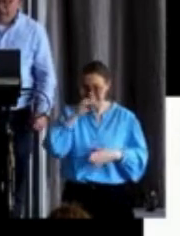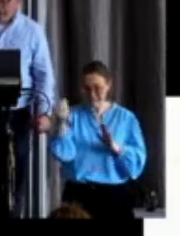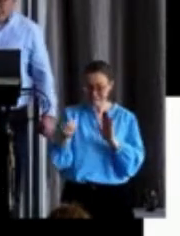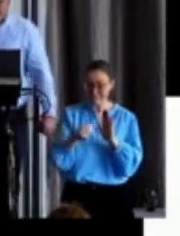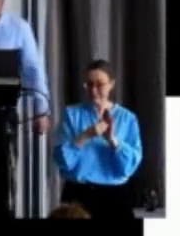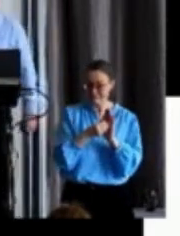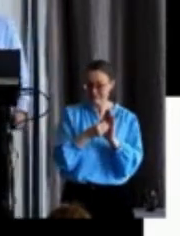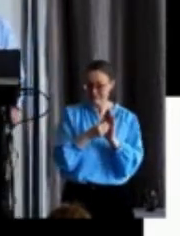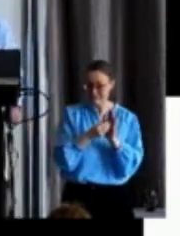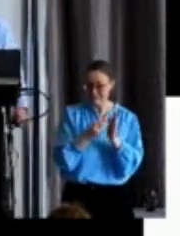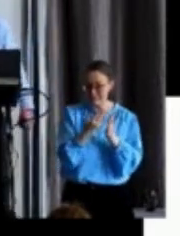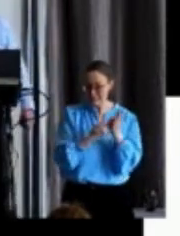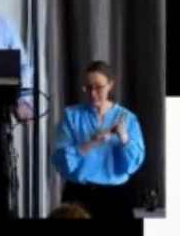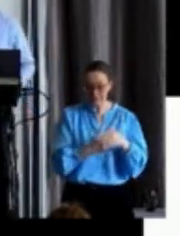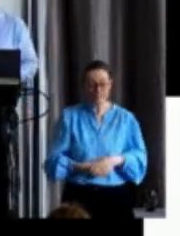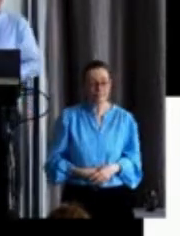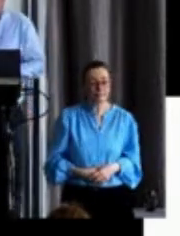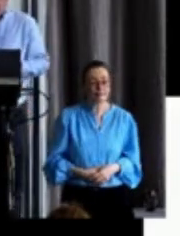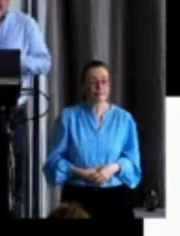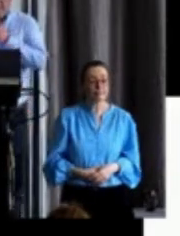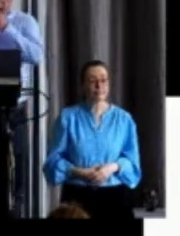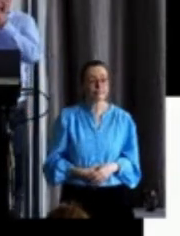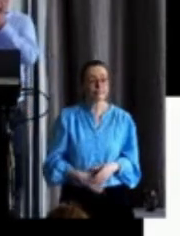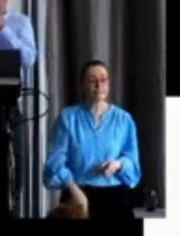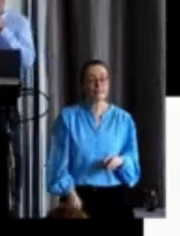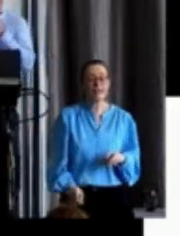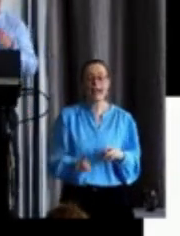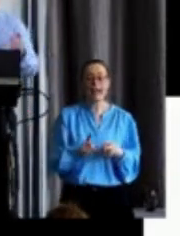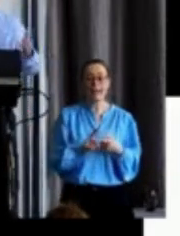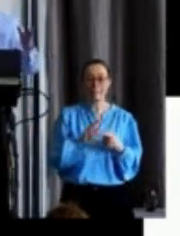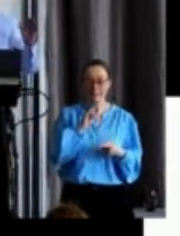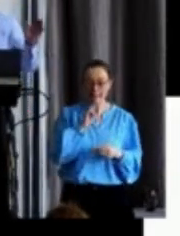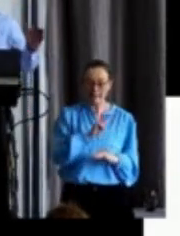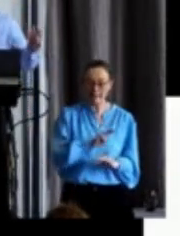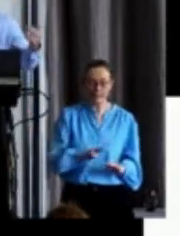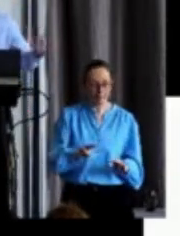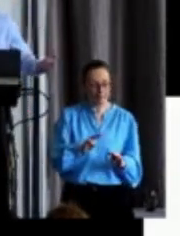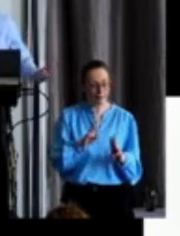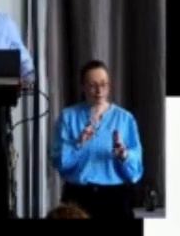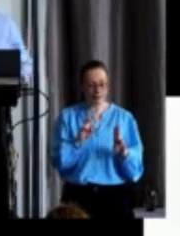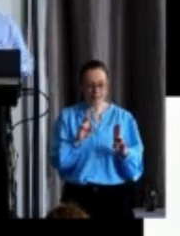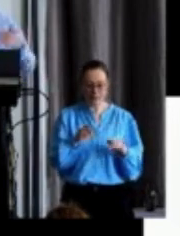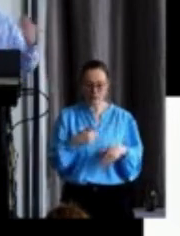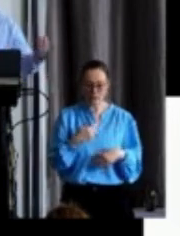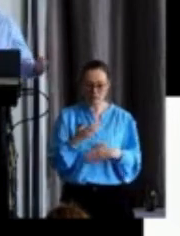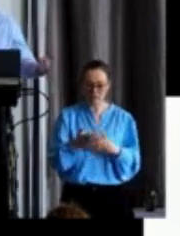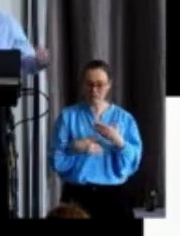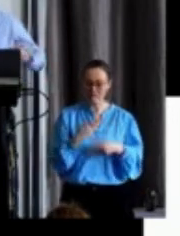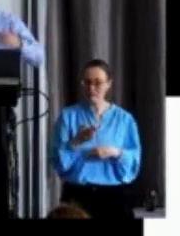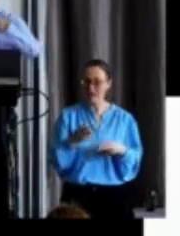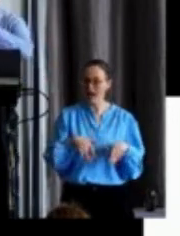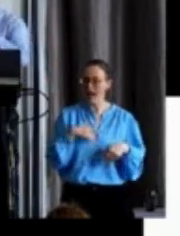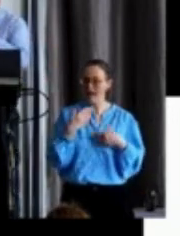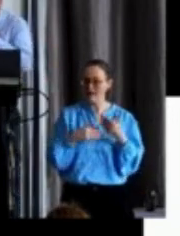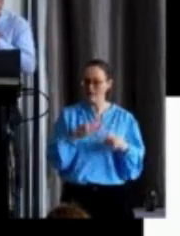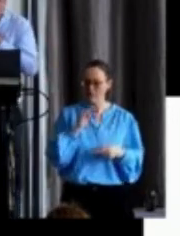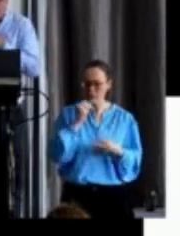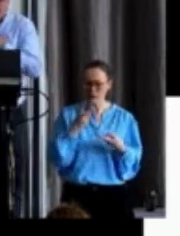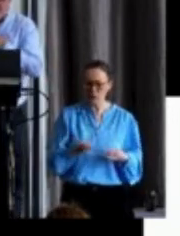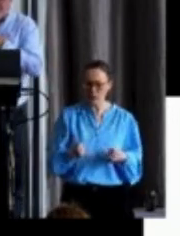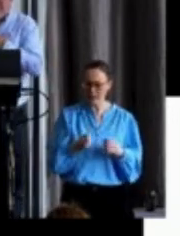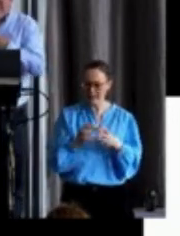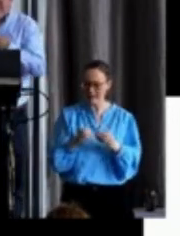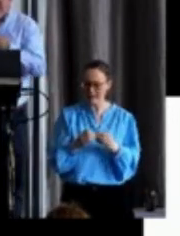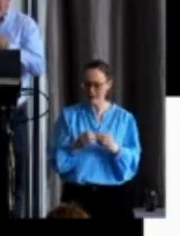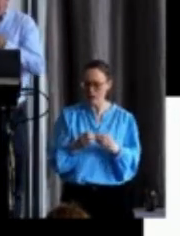this happening. And I suppose this would allow people getting on with your life, and you don't want to make everything about you, as another